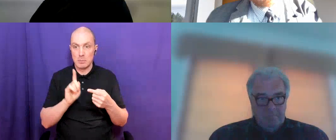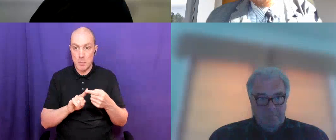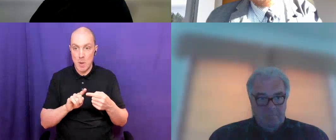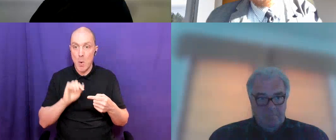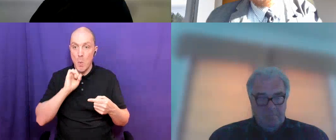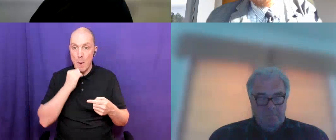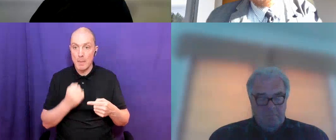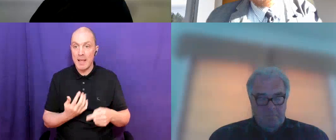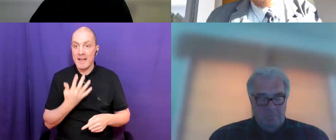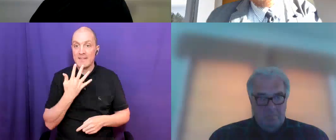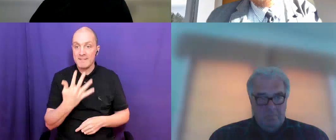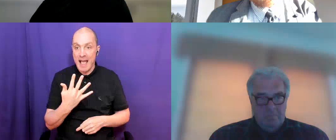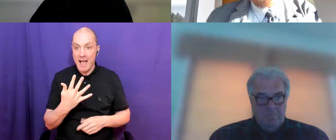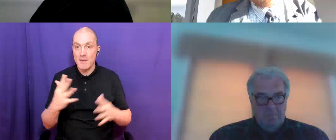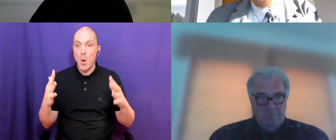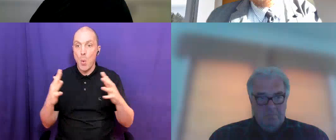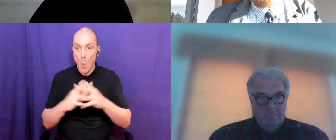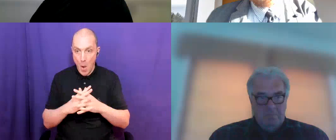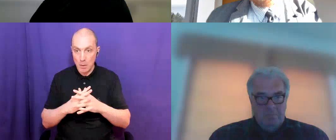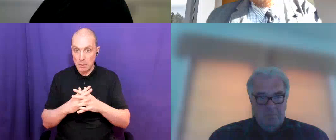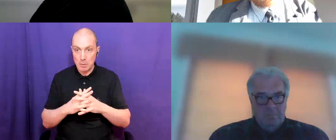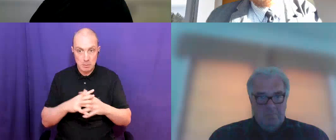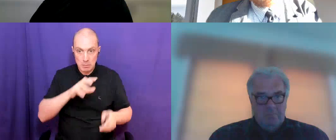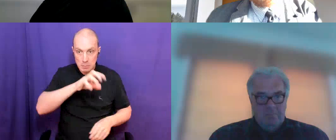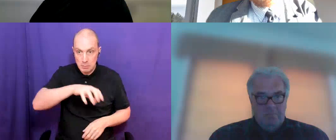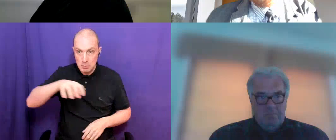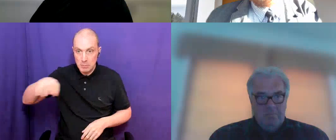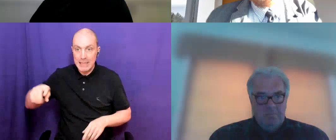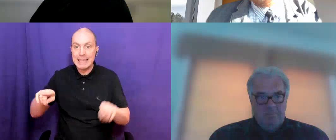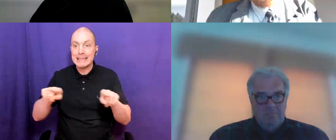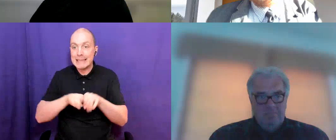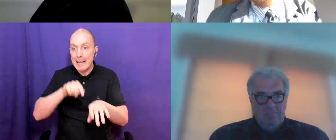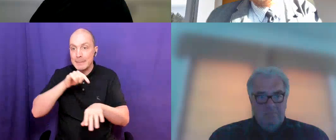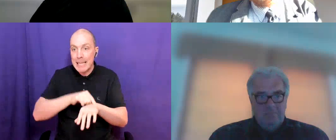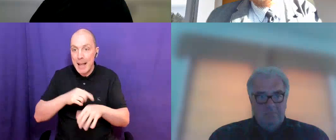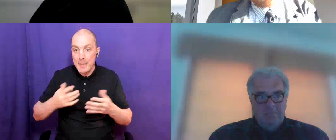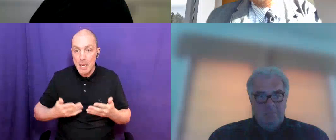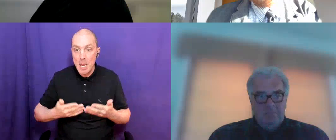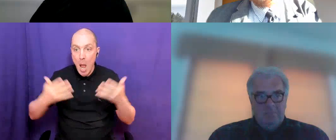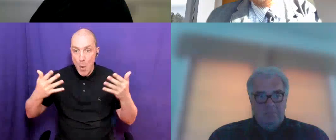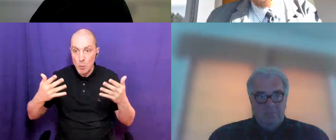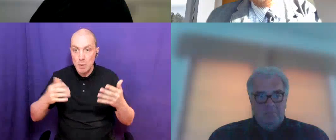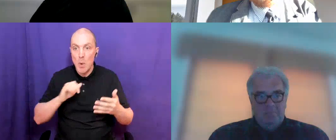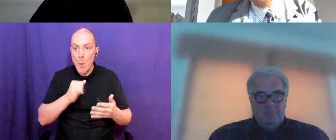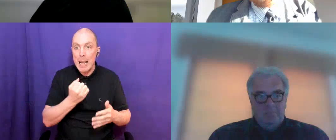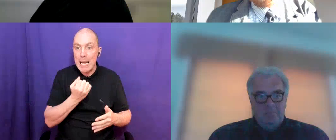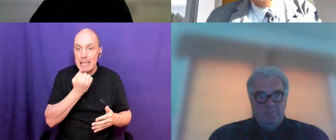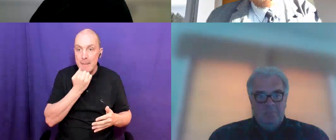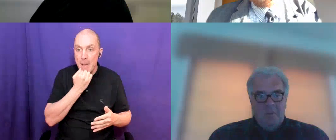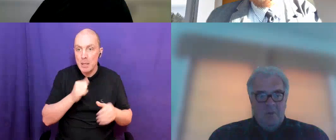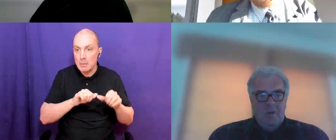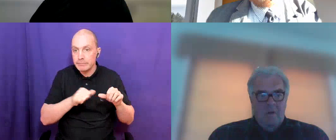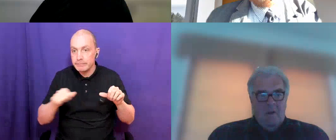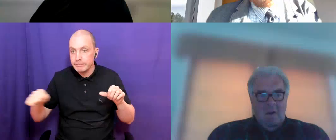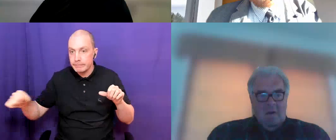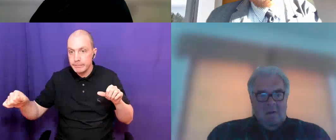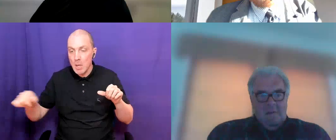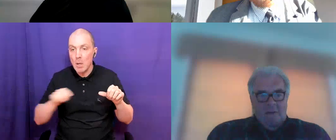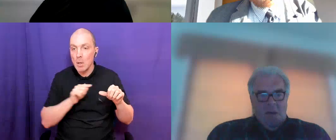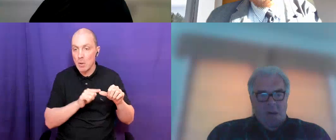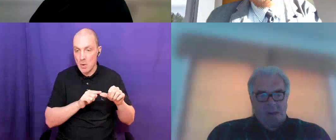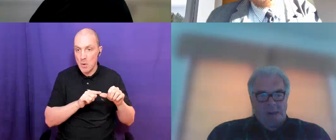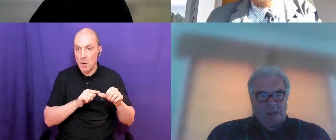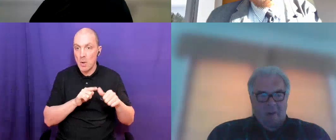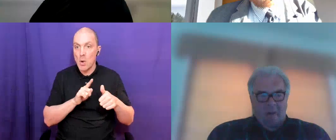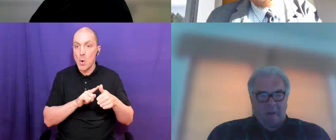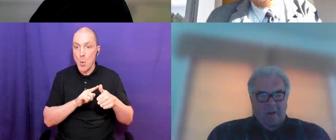5 wards being counted simultaneously. The order of the ward counts will be numerical in groups as follows. So due